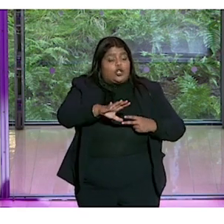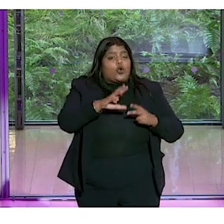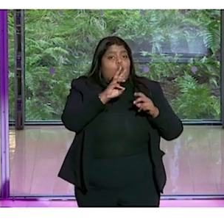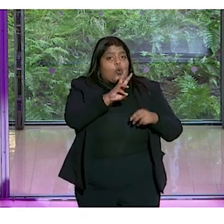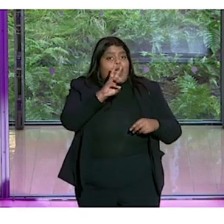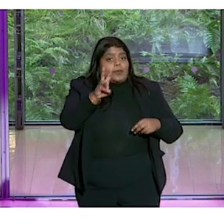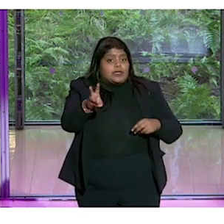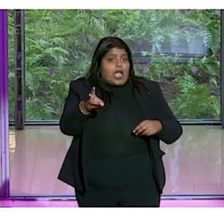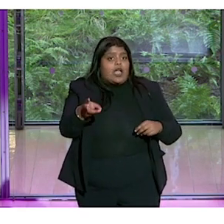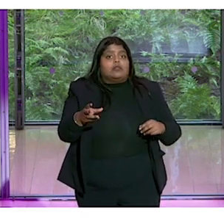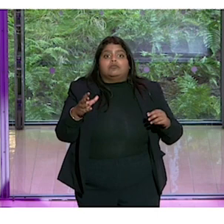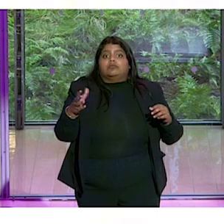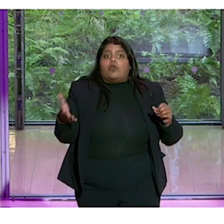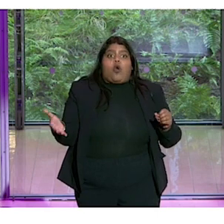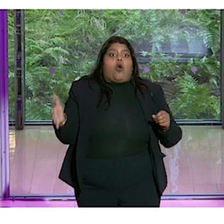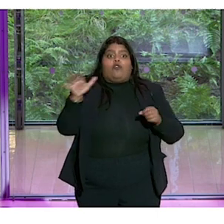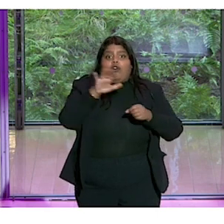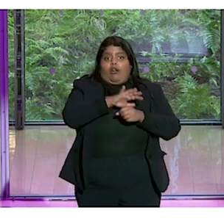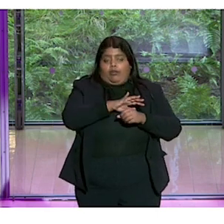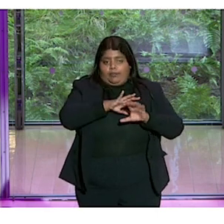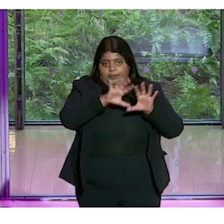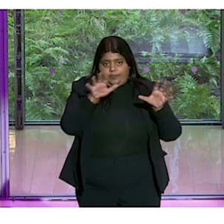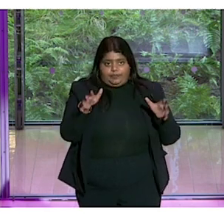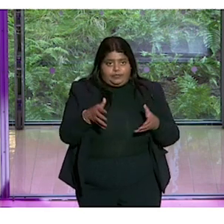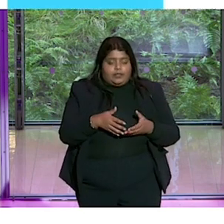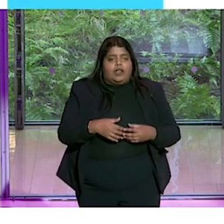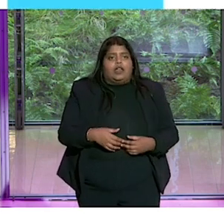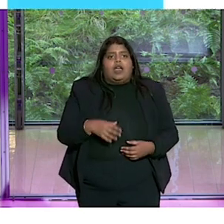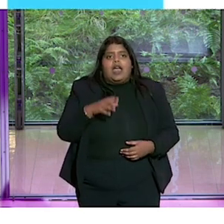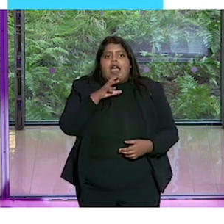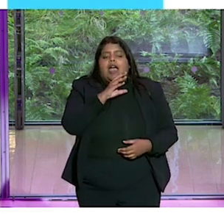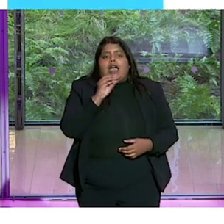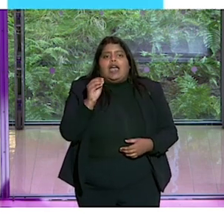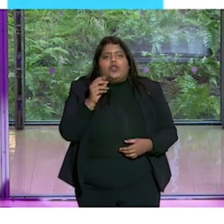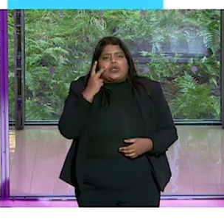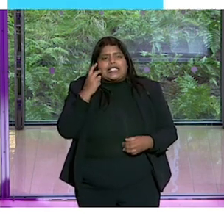how many people are visiting your support section.